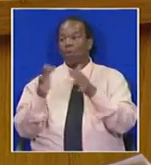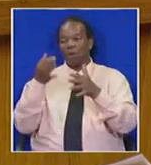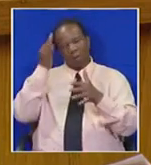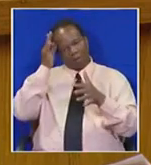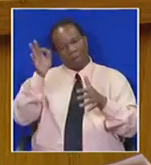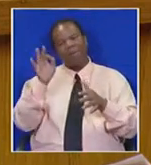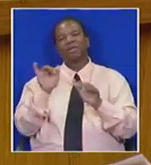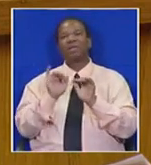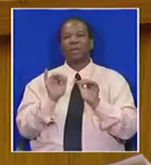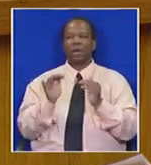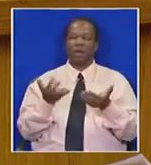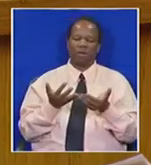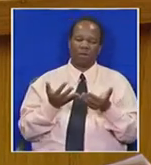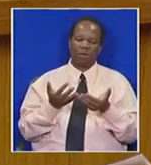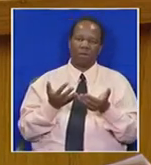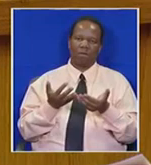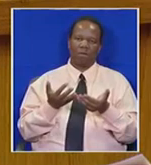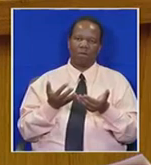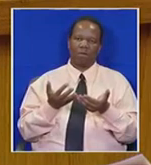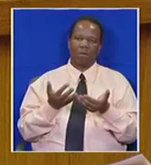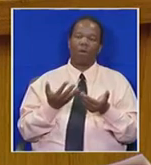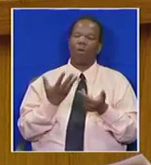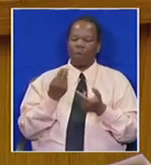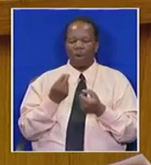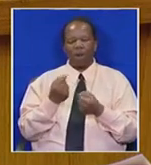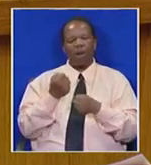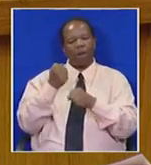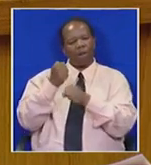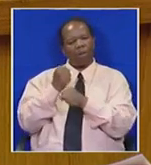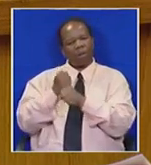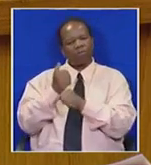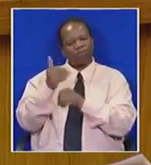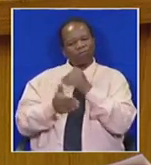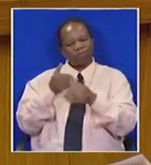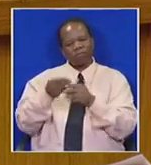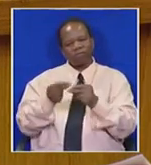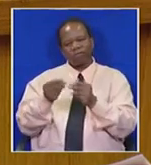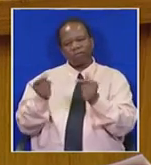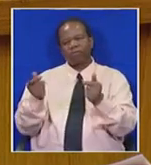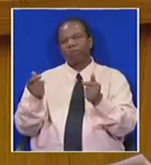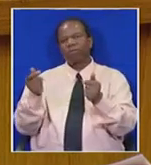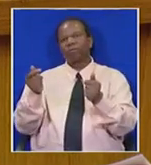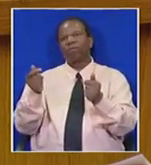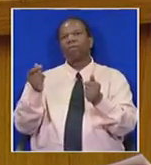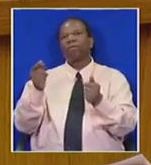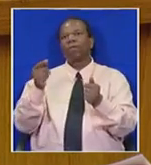and in this regard, we will work tirelessly and speedily to make sure that there are